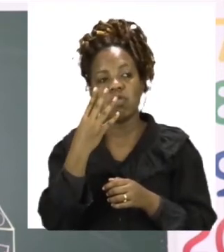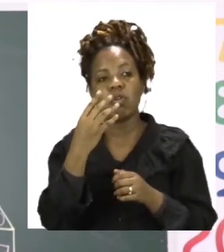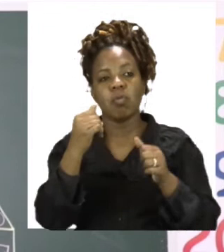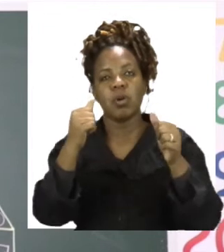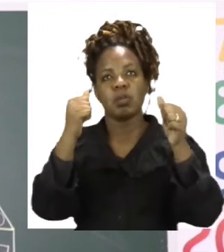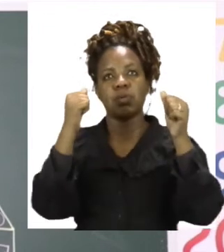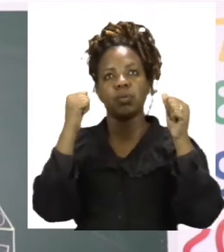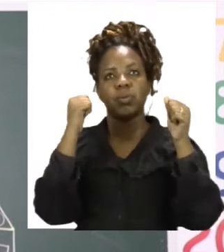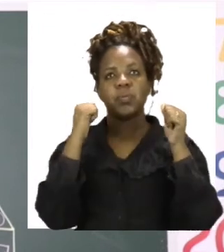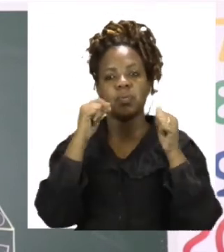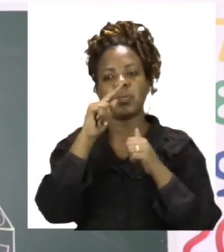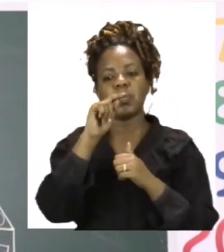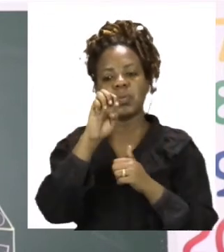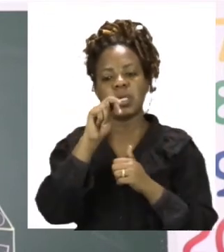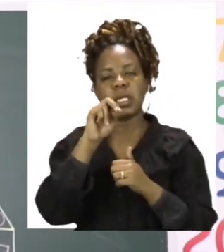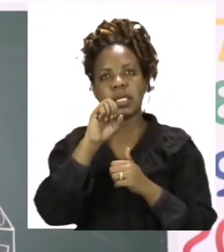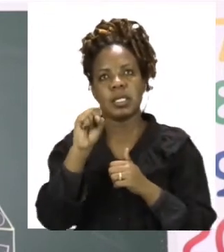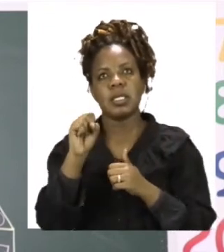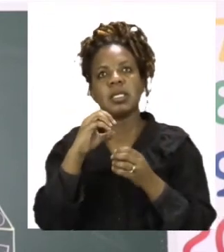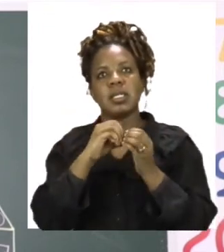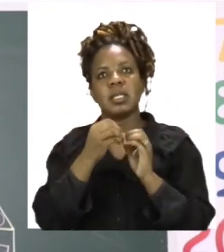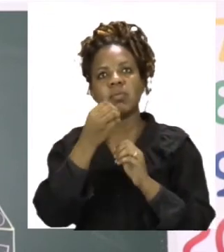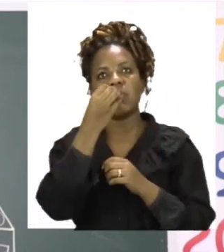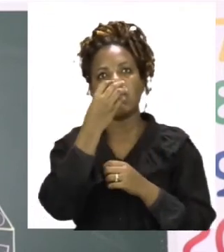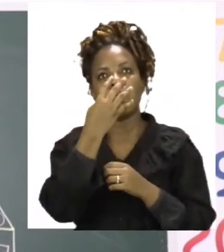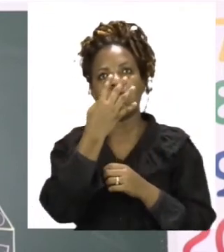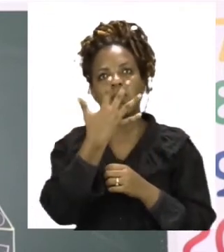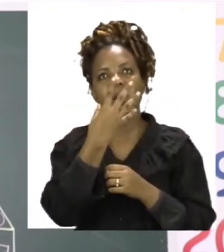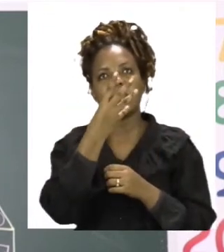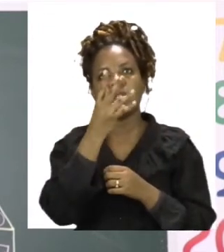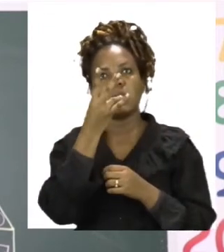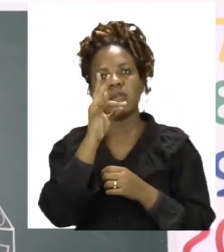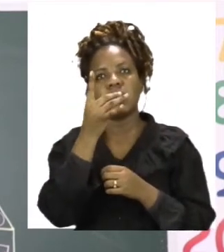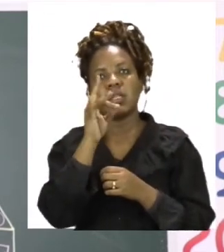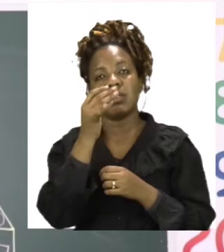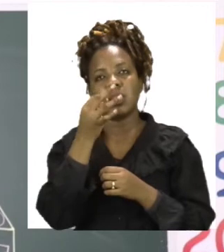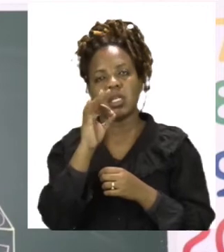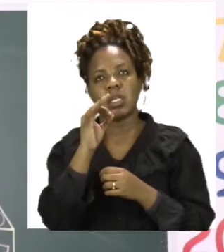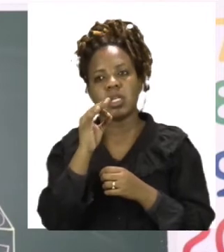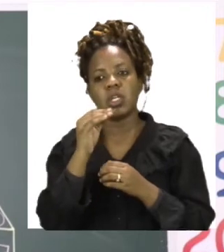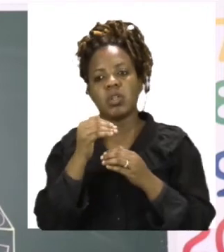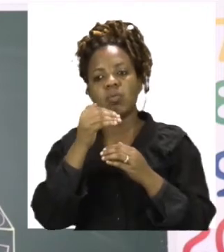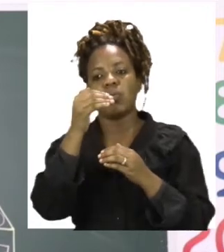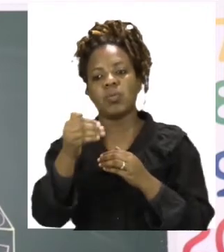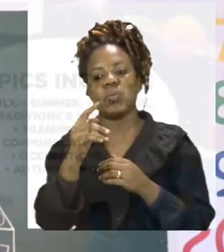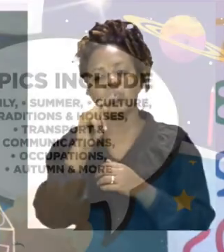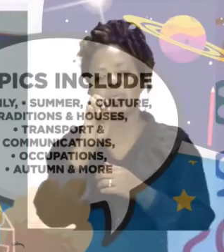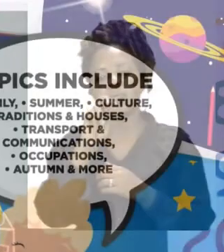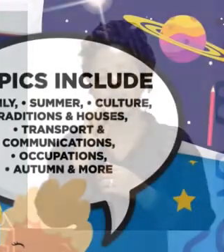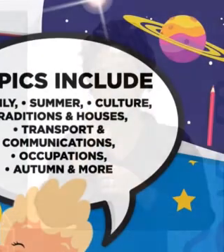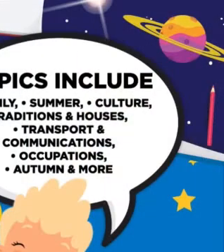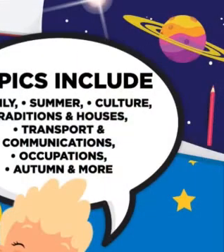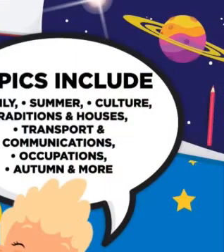think about it. And make sure you help Petrus get to school. I will see you soon after the advert